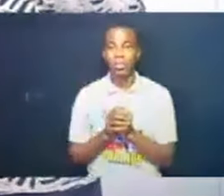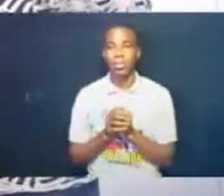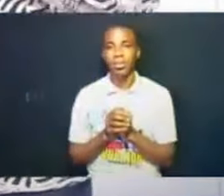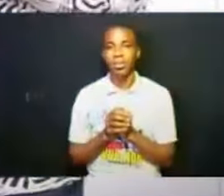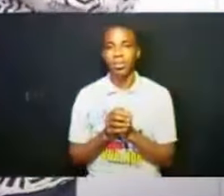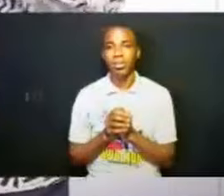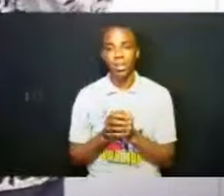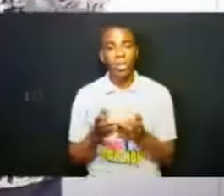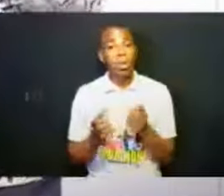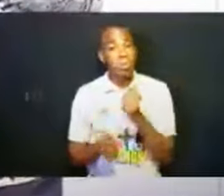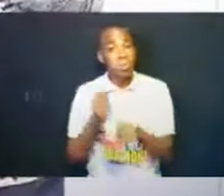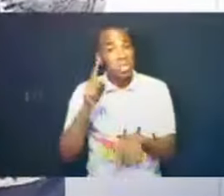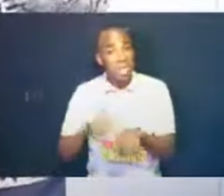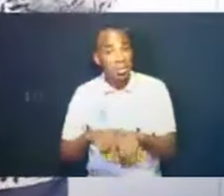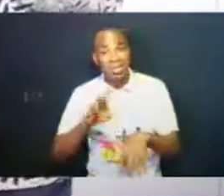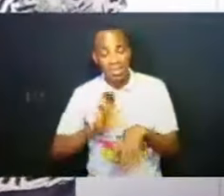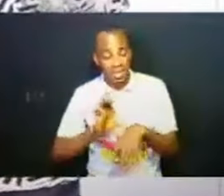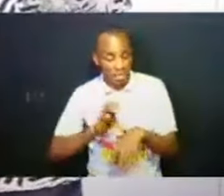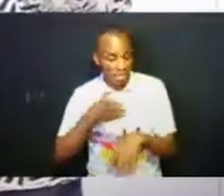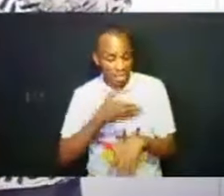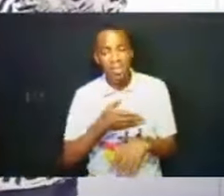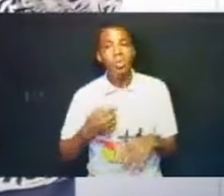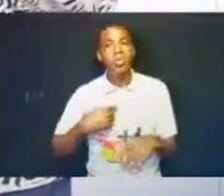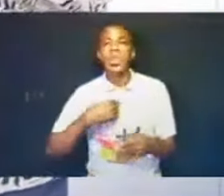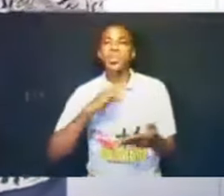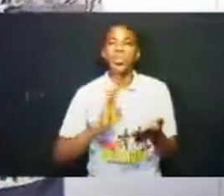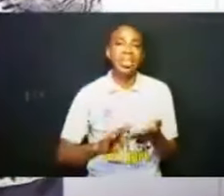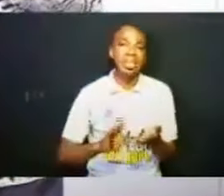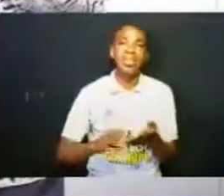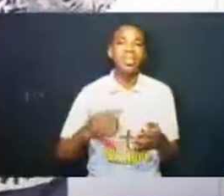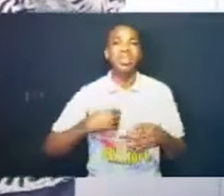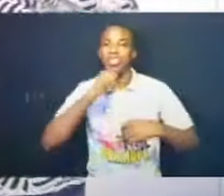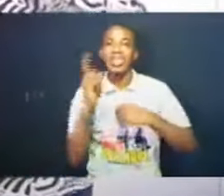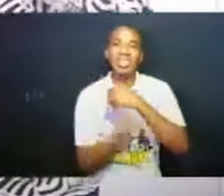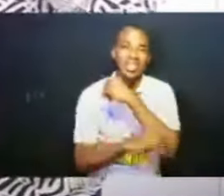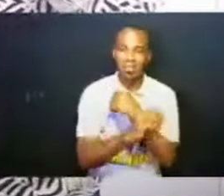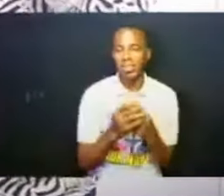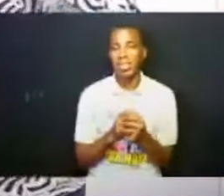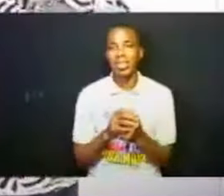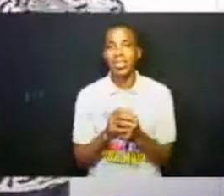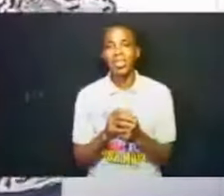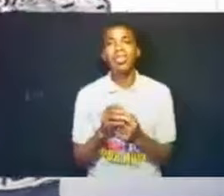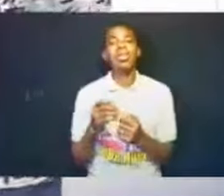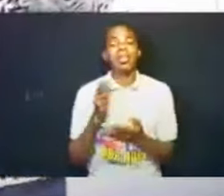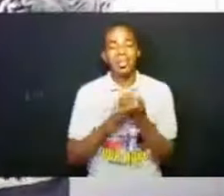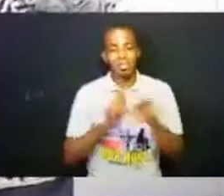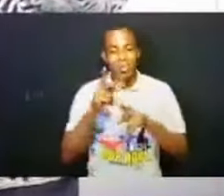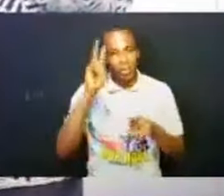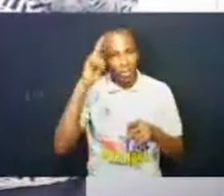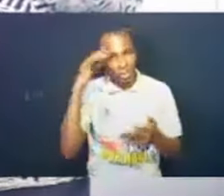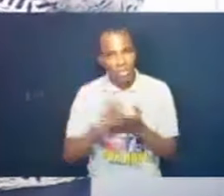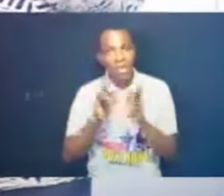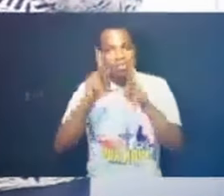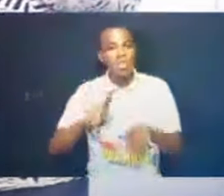church. We don't discipline them because people think that this is not evil. They think that you should fornicate, then they know that you have